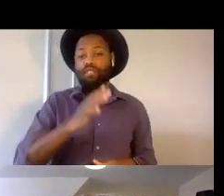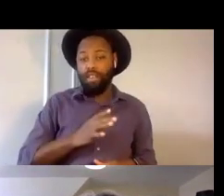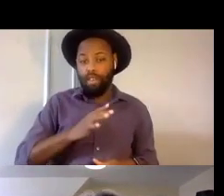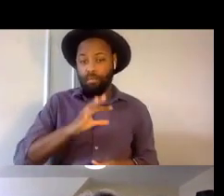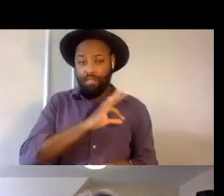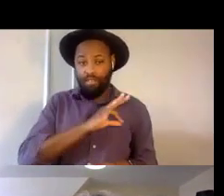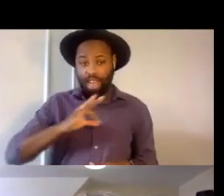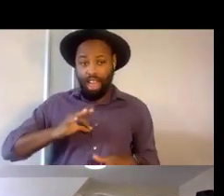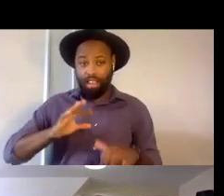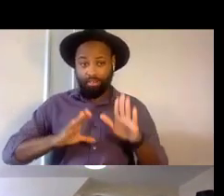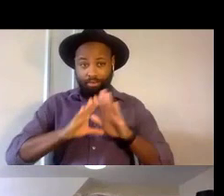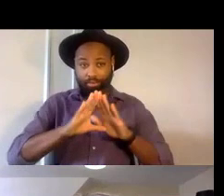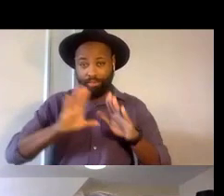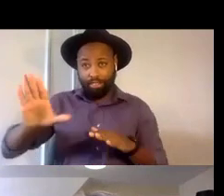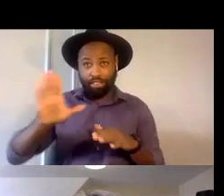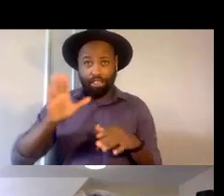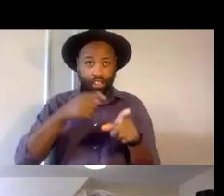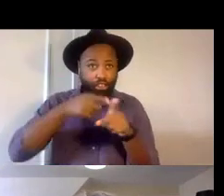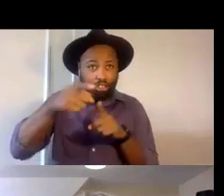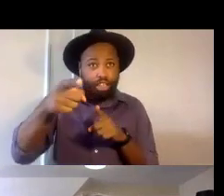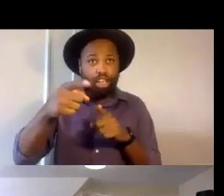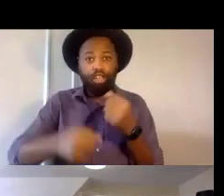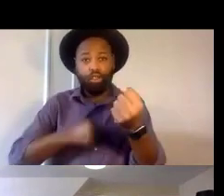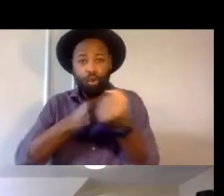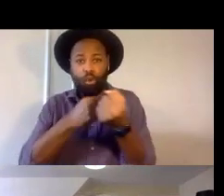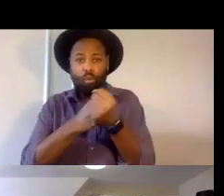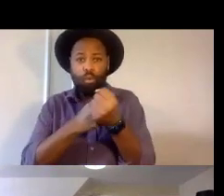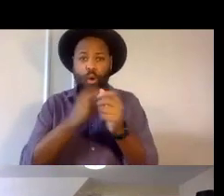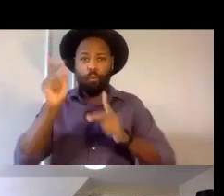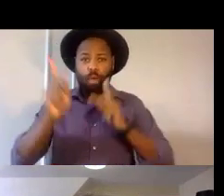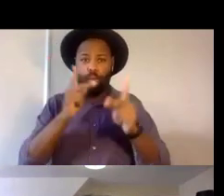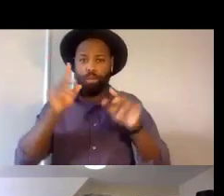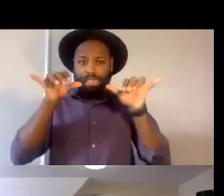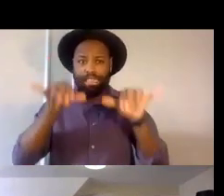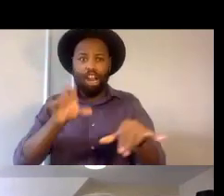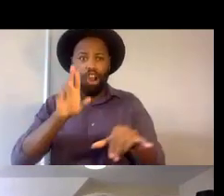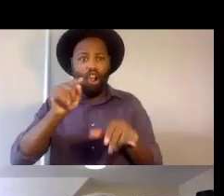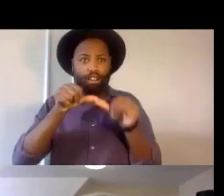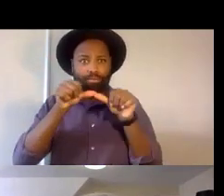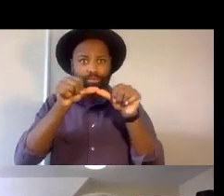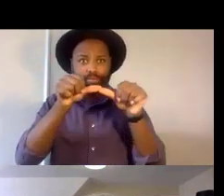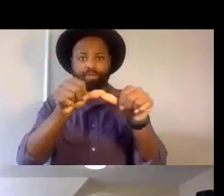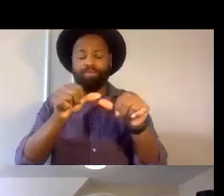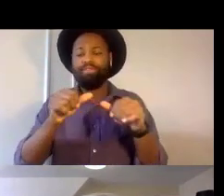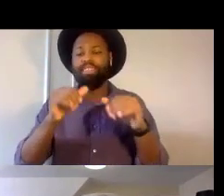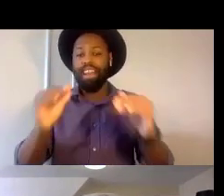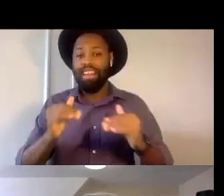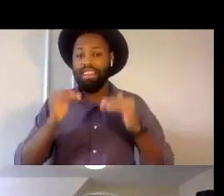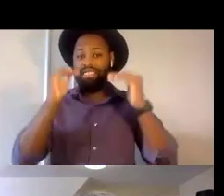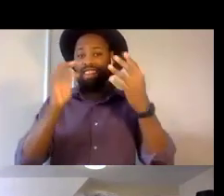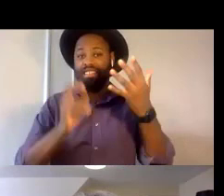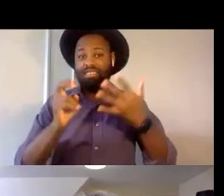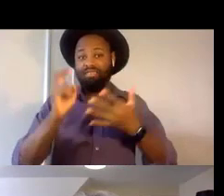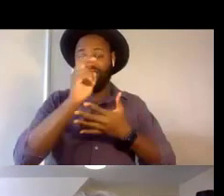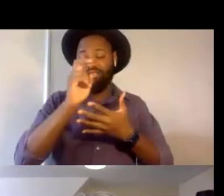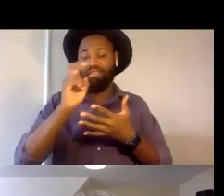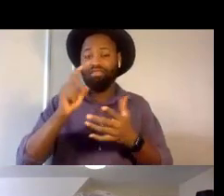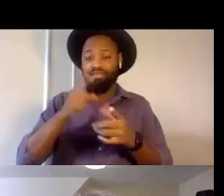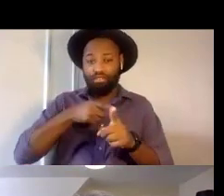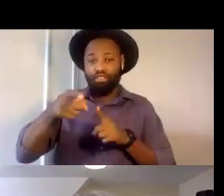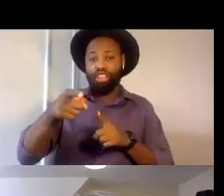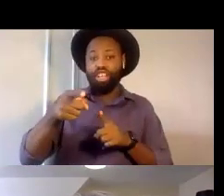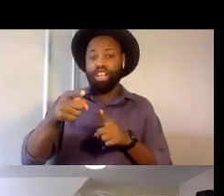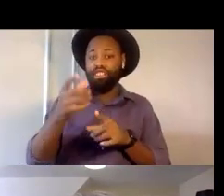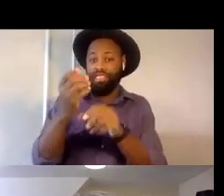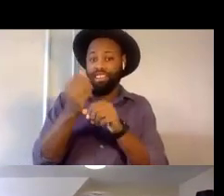career, to support retention, to help them with advancing in their career in tenure, leadership